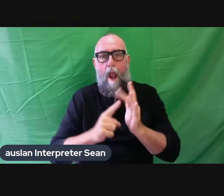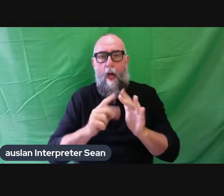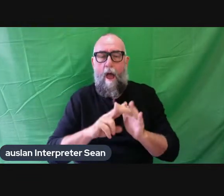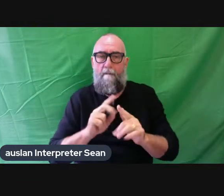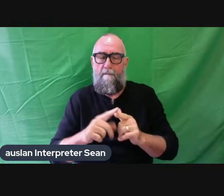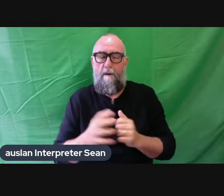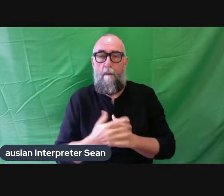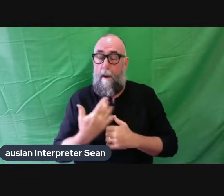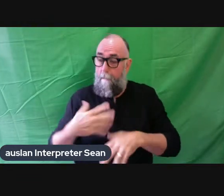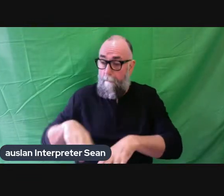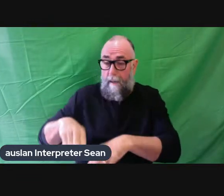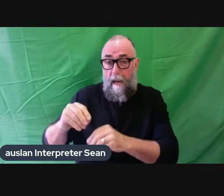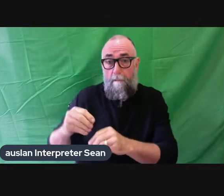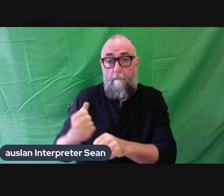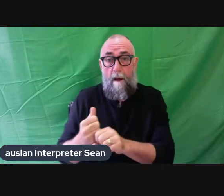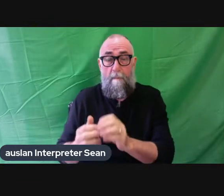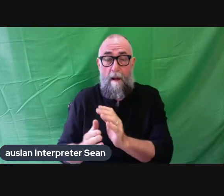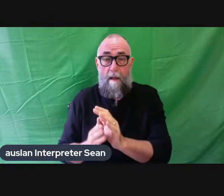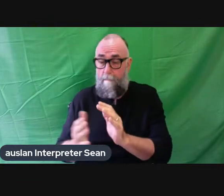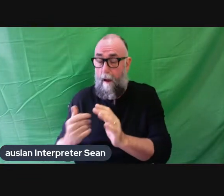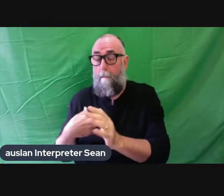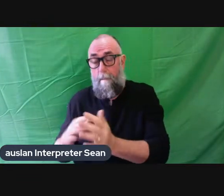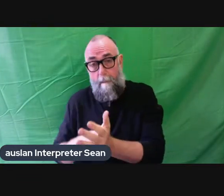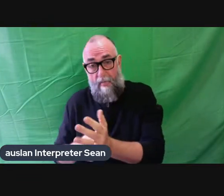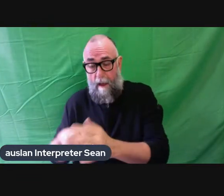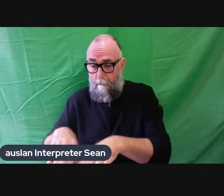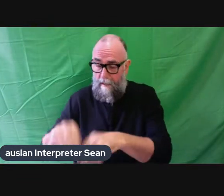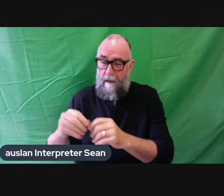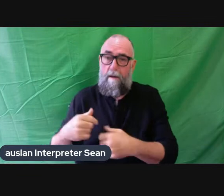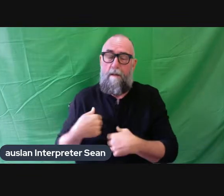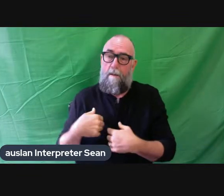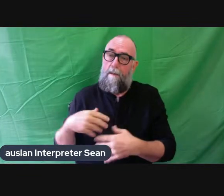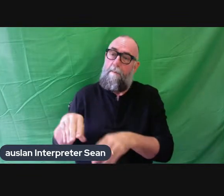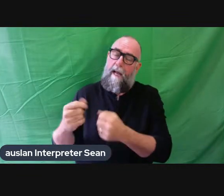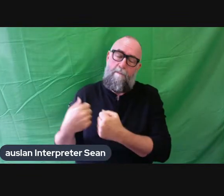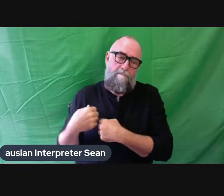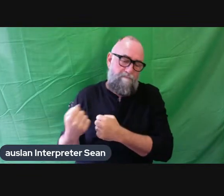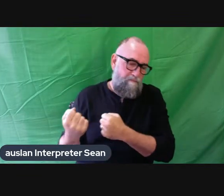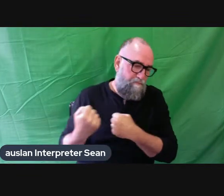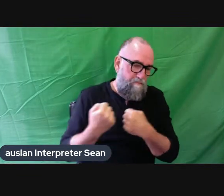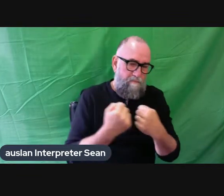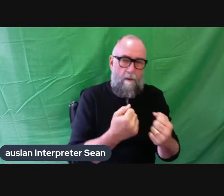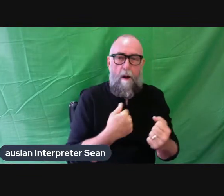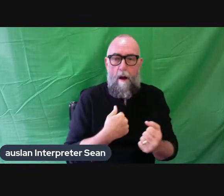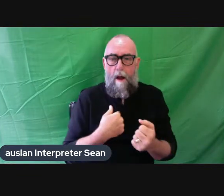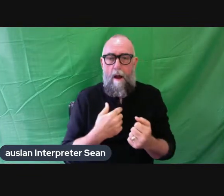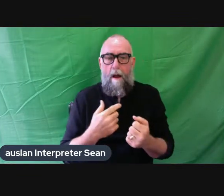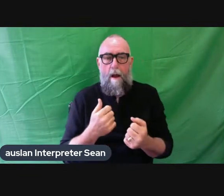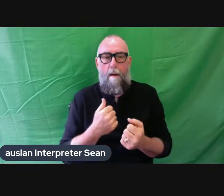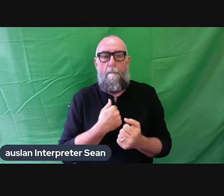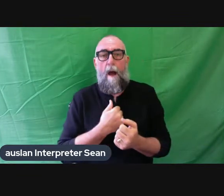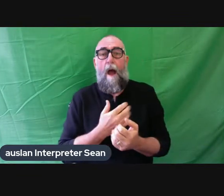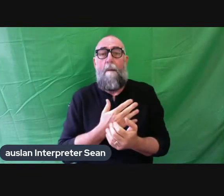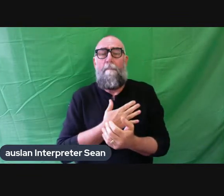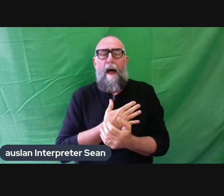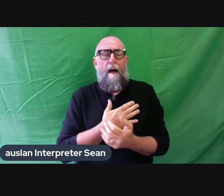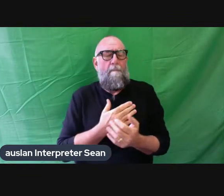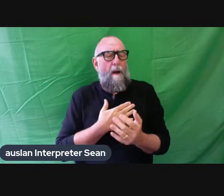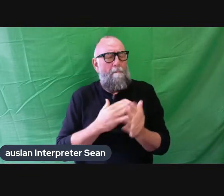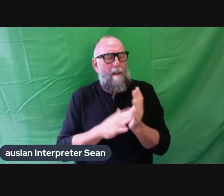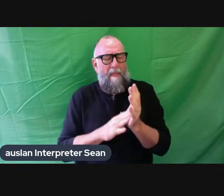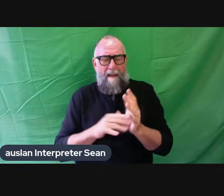with us to our new house. Well, it was an old house, but it was new to us, on an acreage. My mum was a mad keen gardener